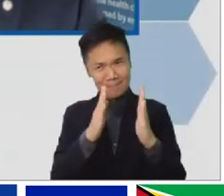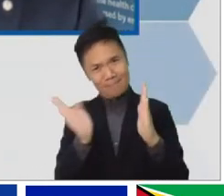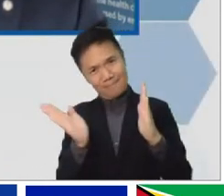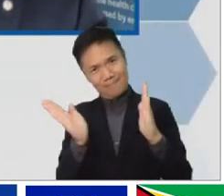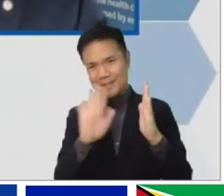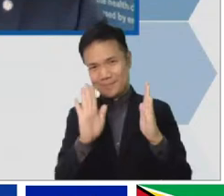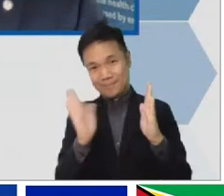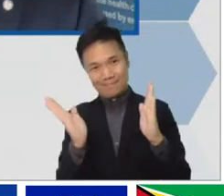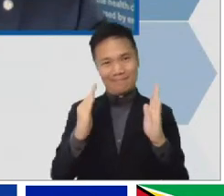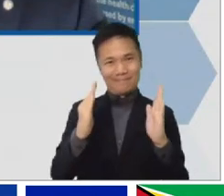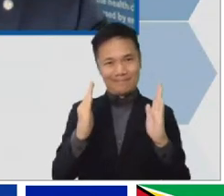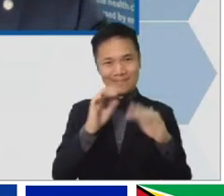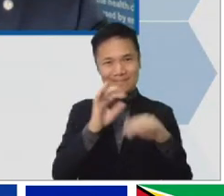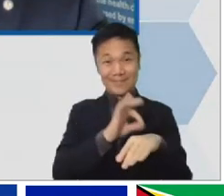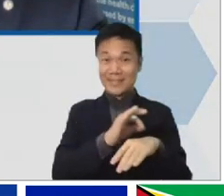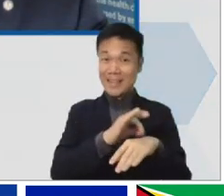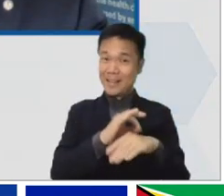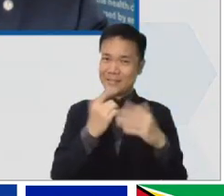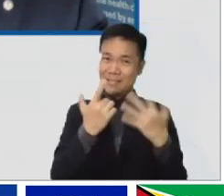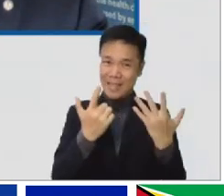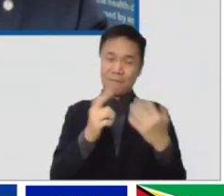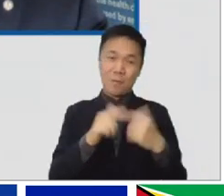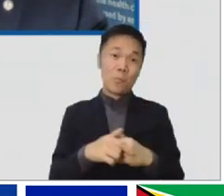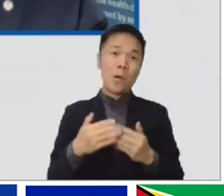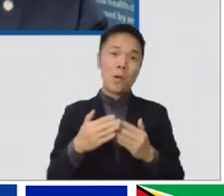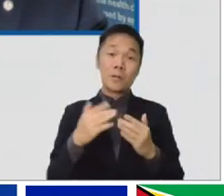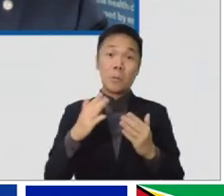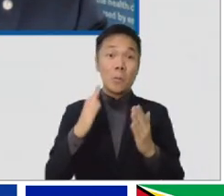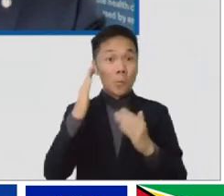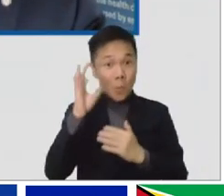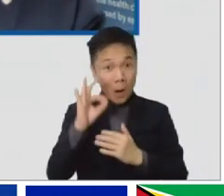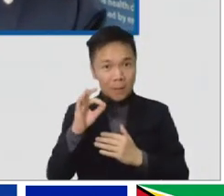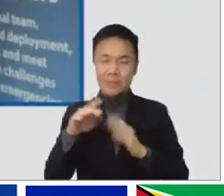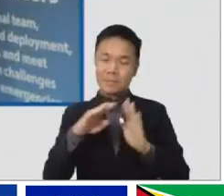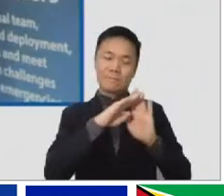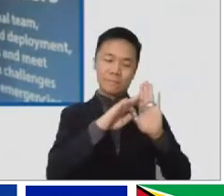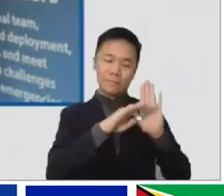maintain the time for questions at the end. Thank you very much.